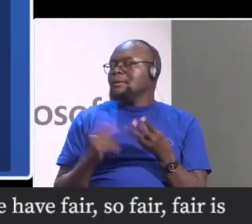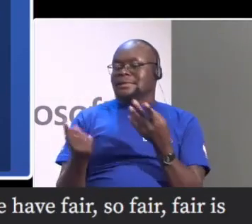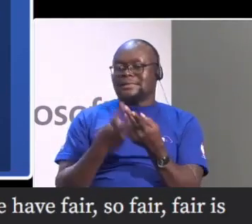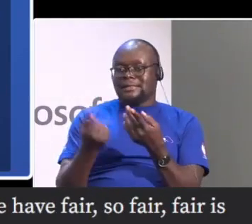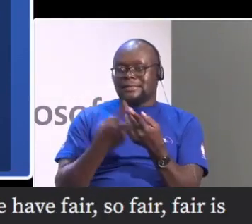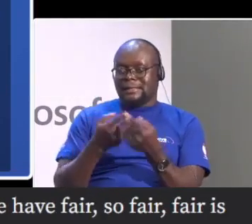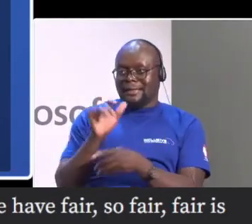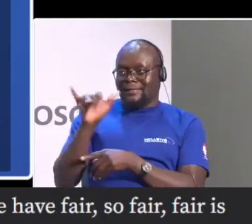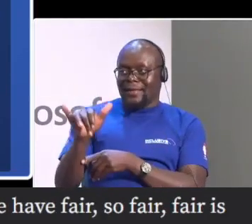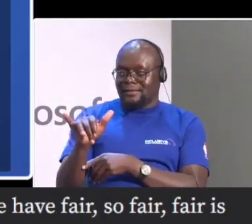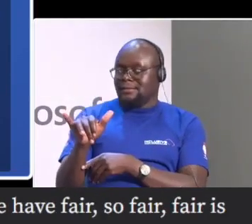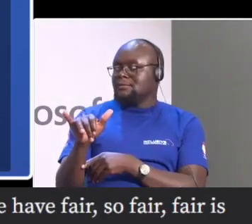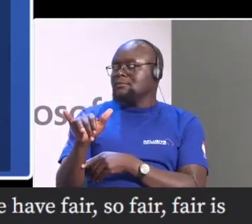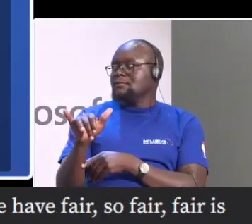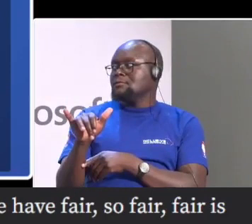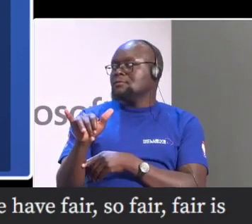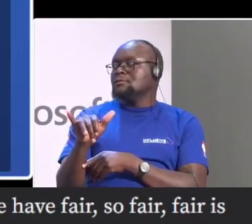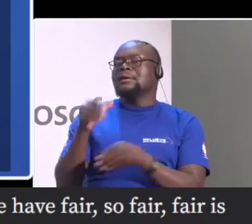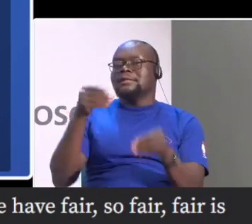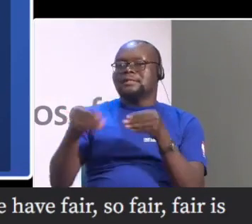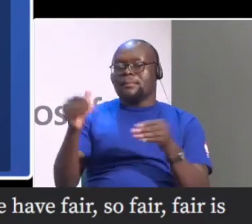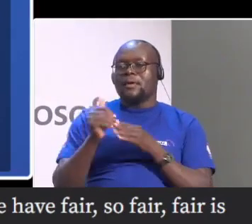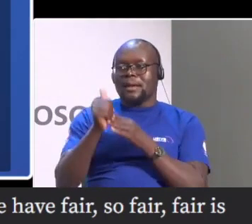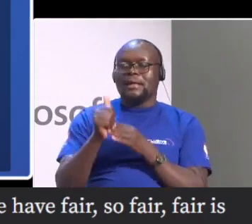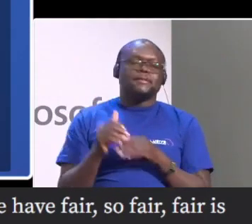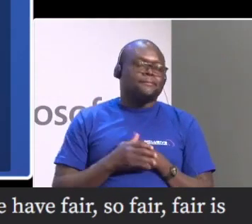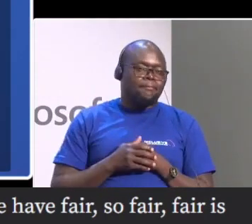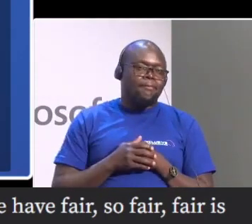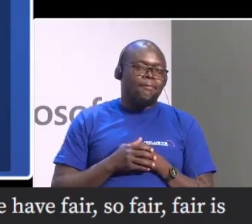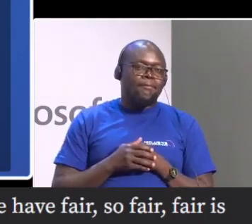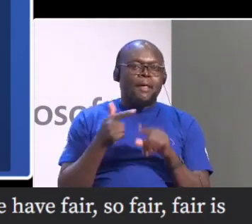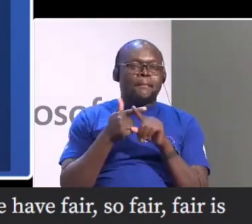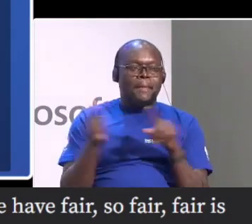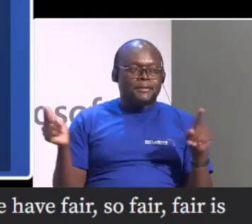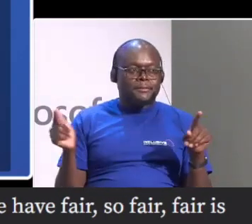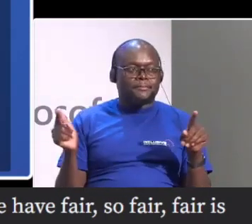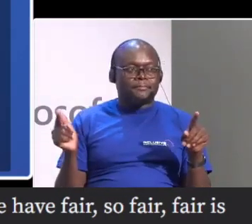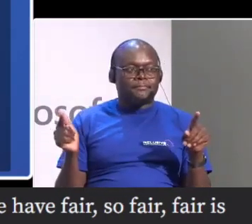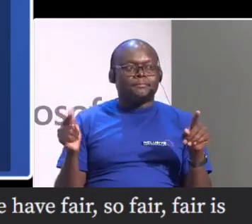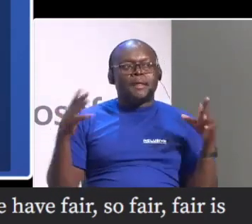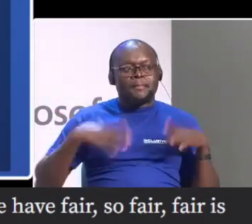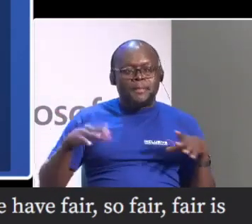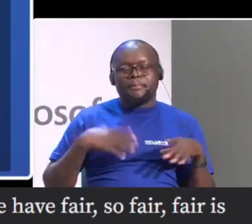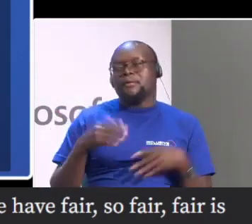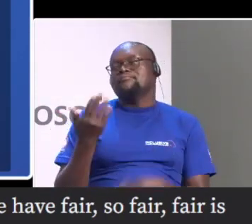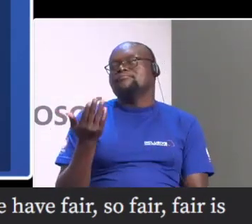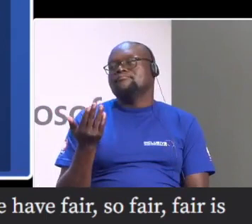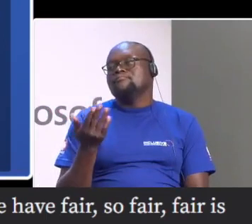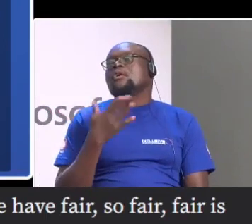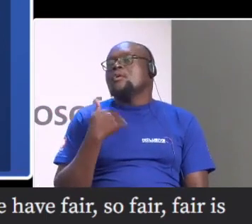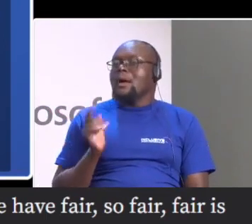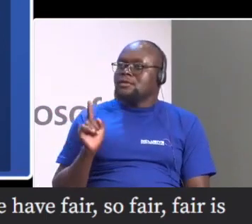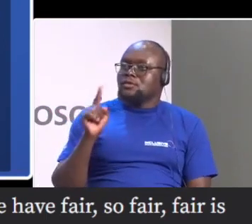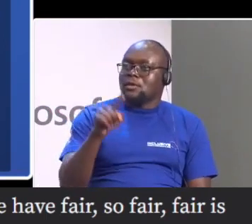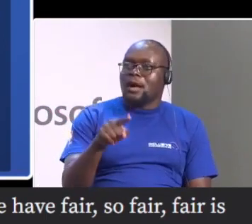Statistically, there are disabled leaders out there, but people don't like to come forward